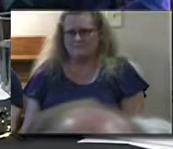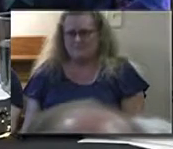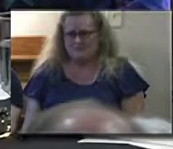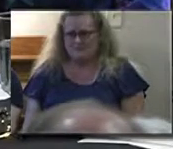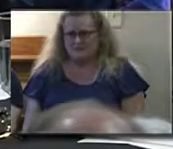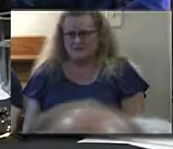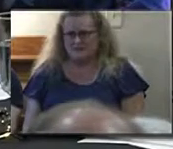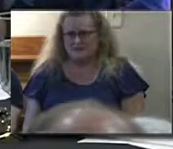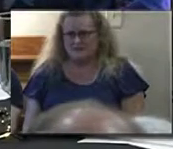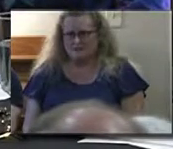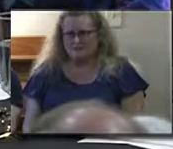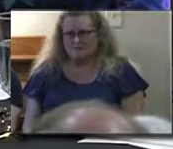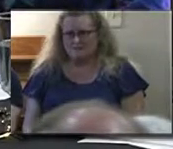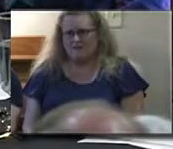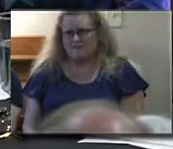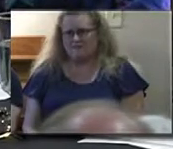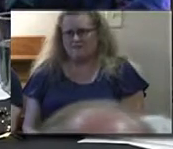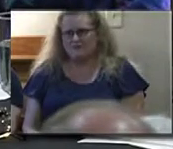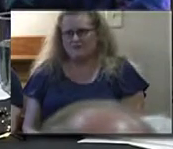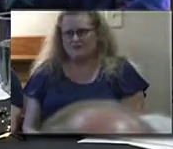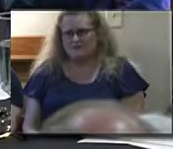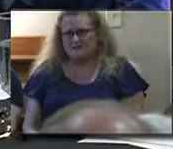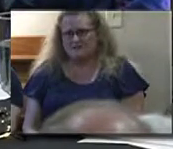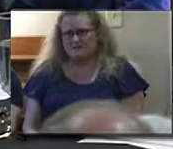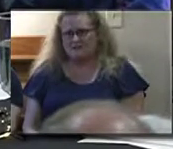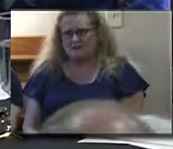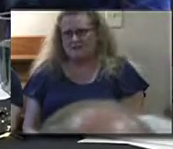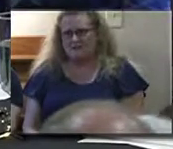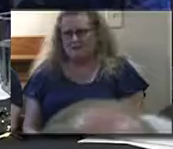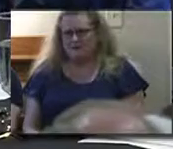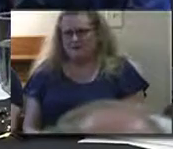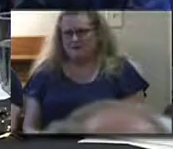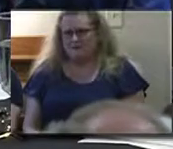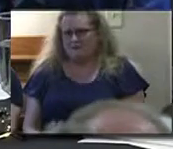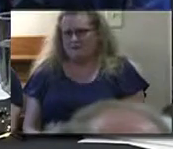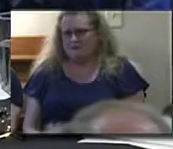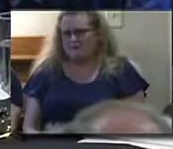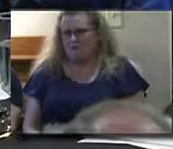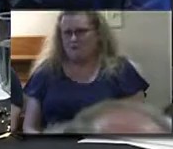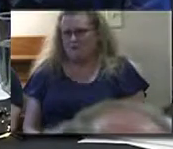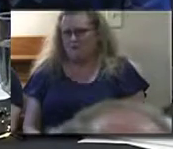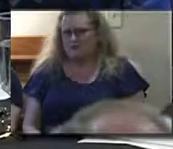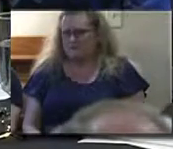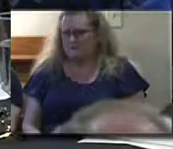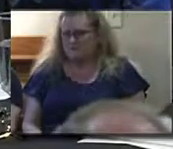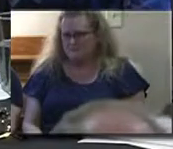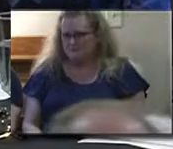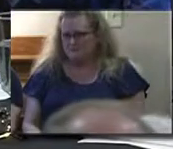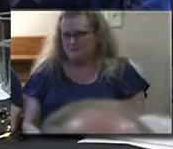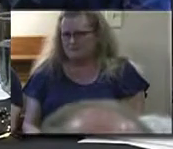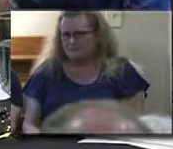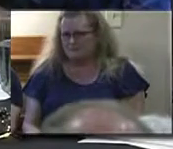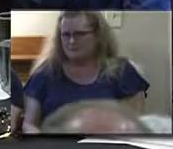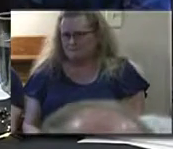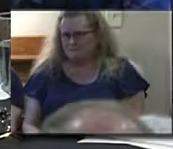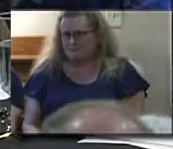from deafness. That a physical disability, or, you know, you could have a